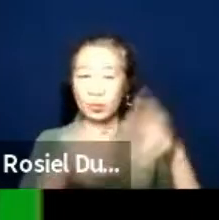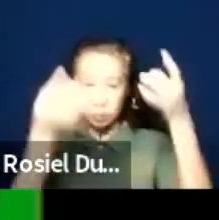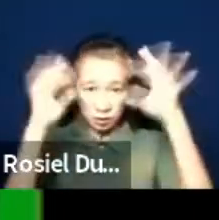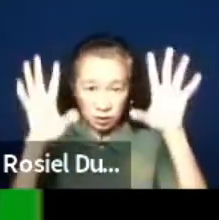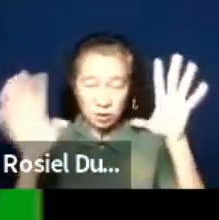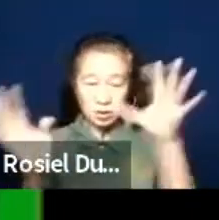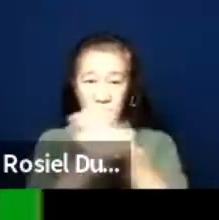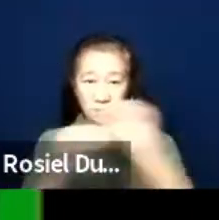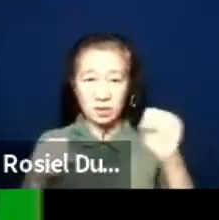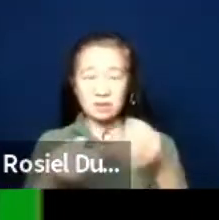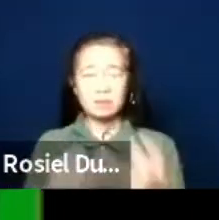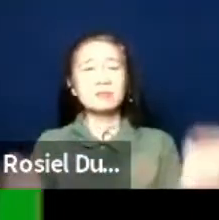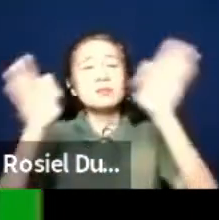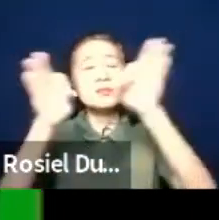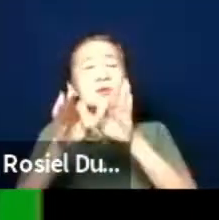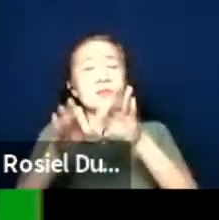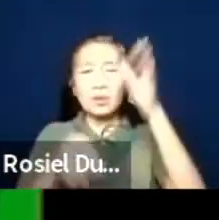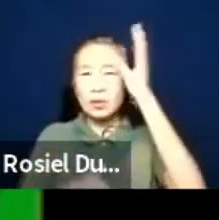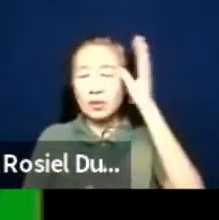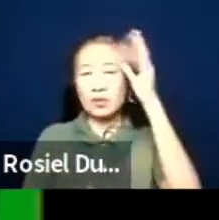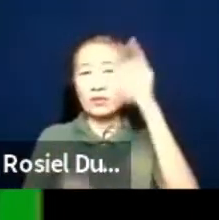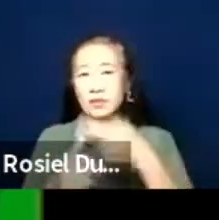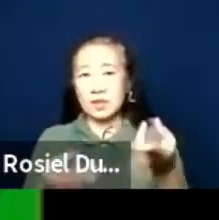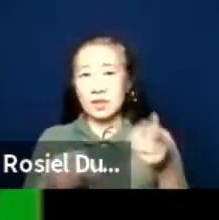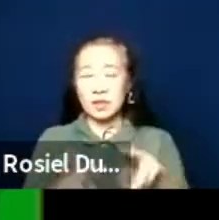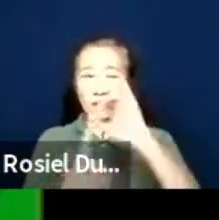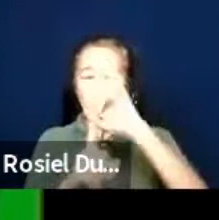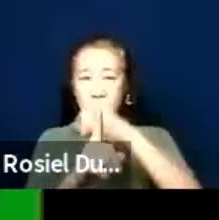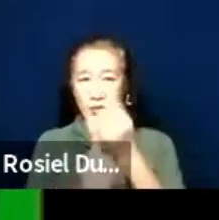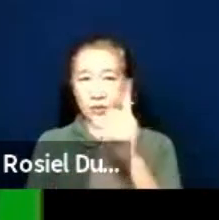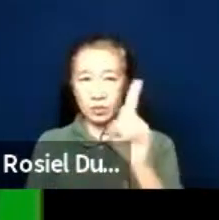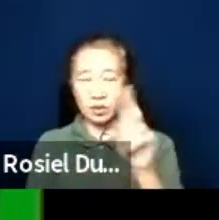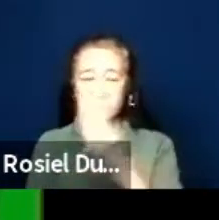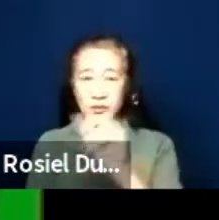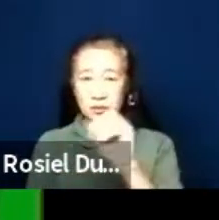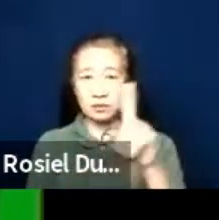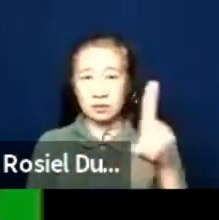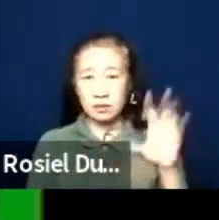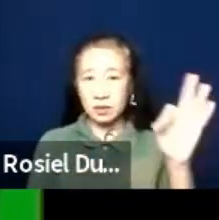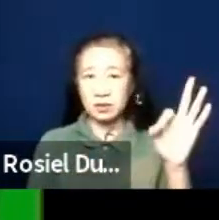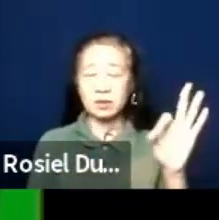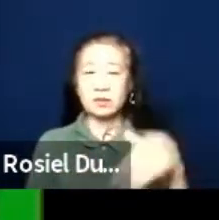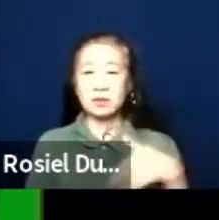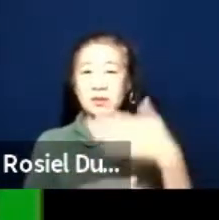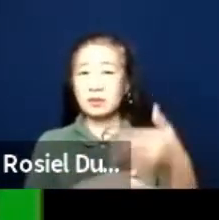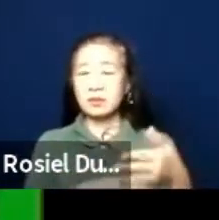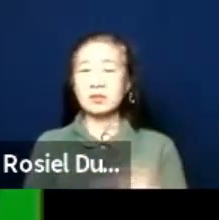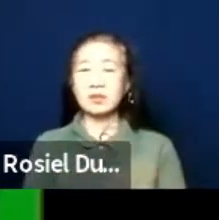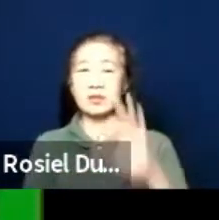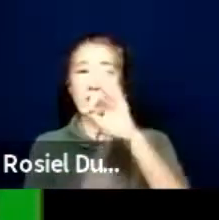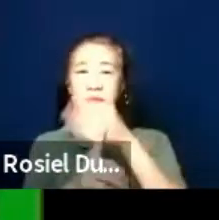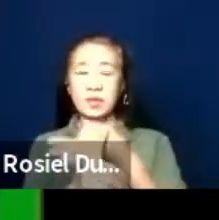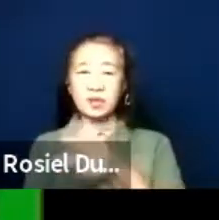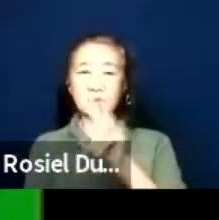safety is our paramount concern. Okay, the first one happened in June 1, 2019, followed by sometime in February